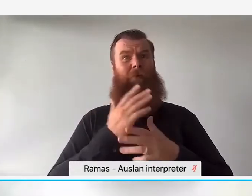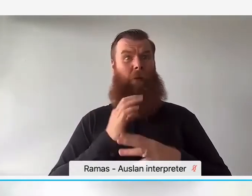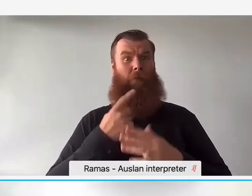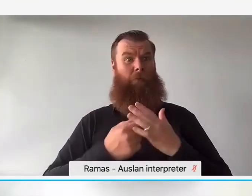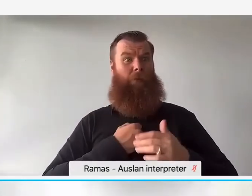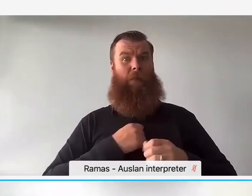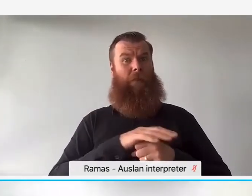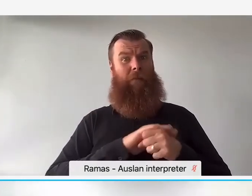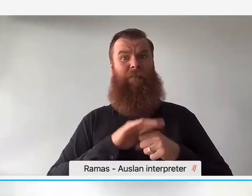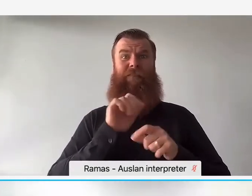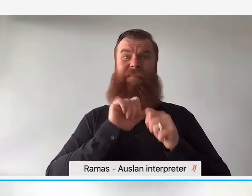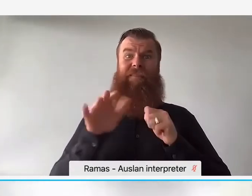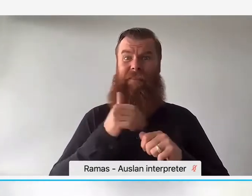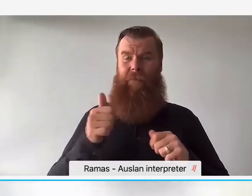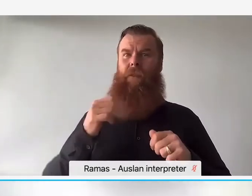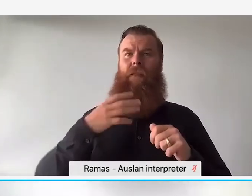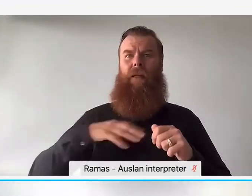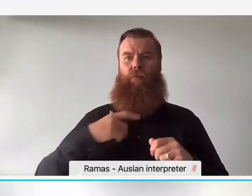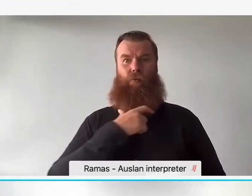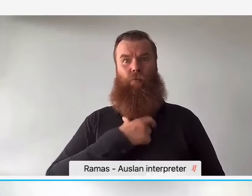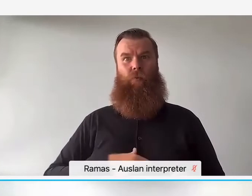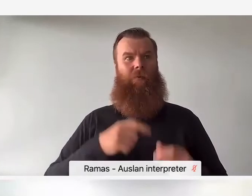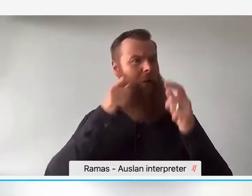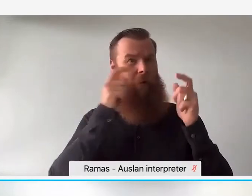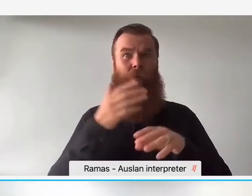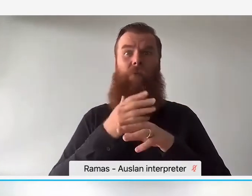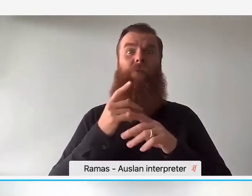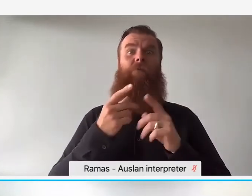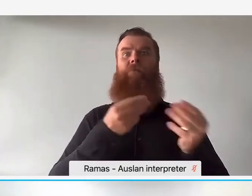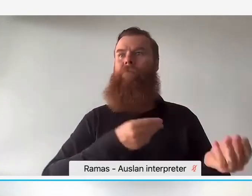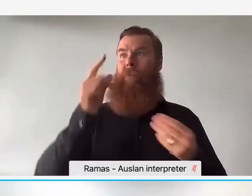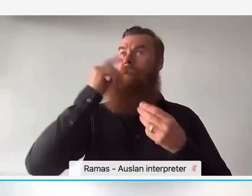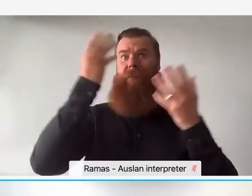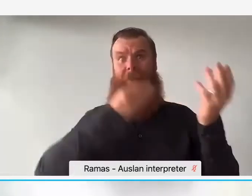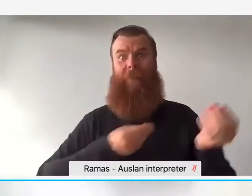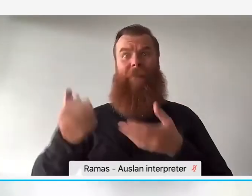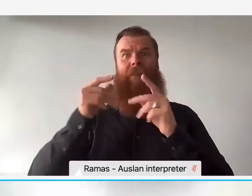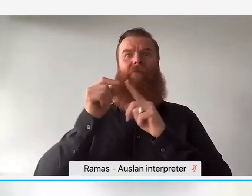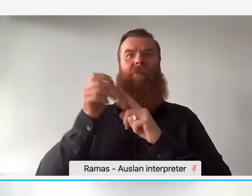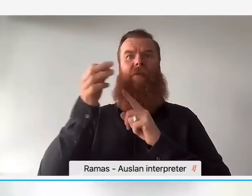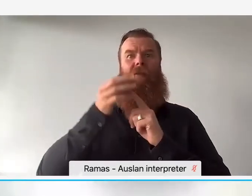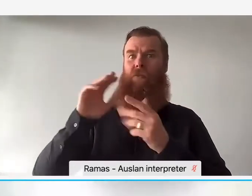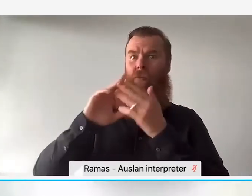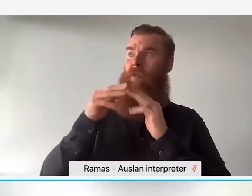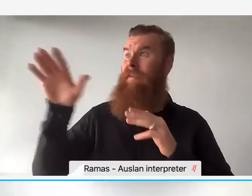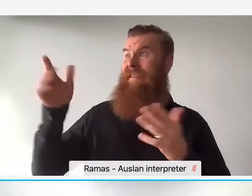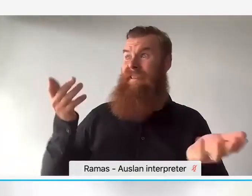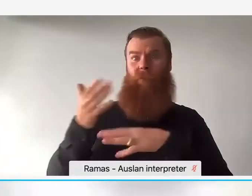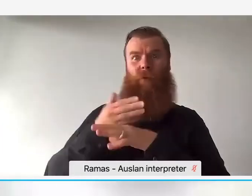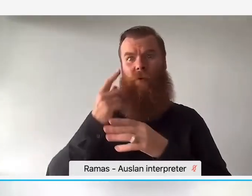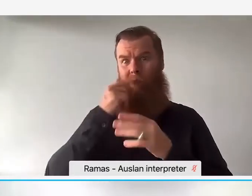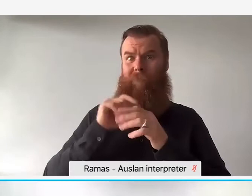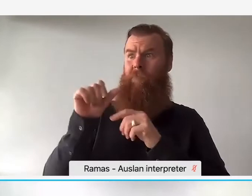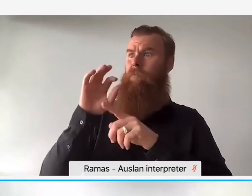care workers, but also gave back to the Pacific Island communities through better career and financial opportunities for